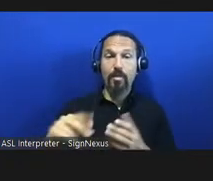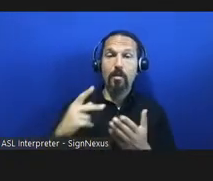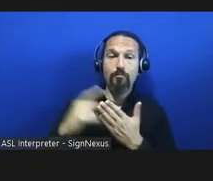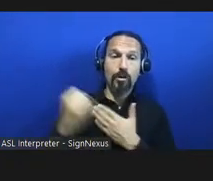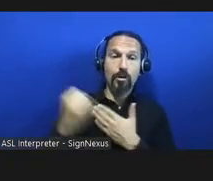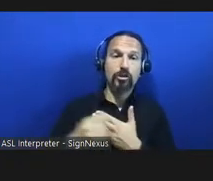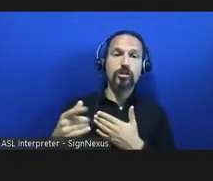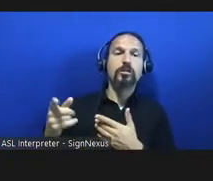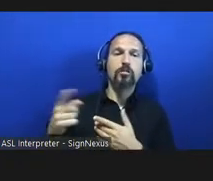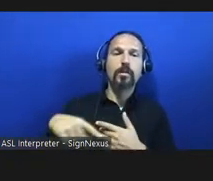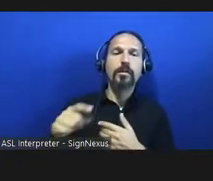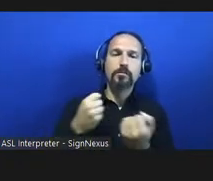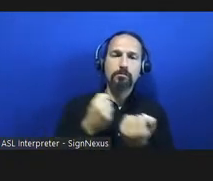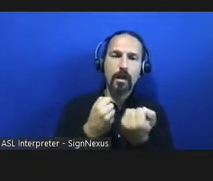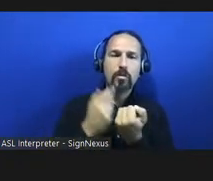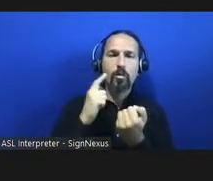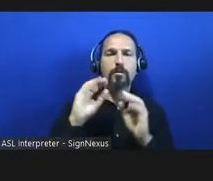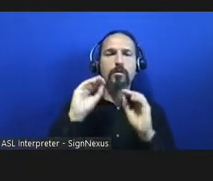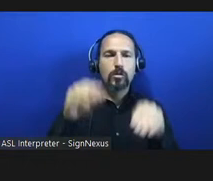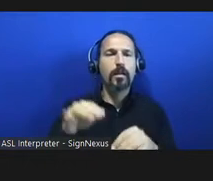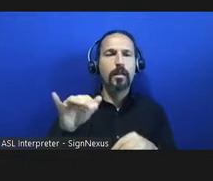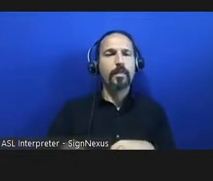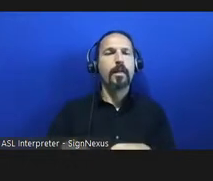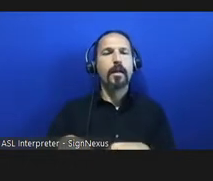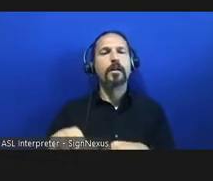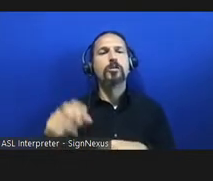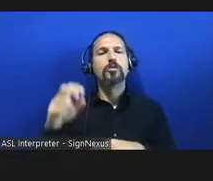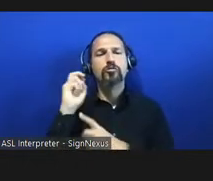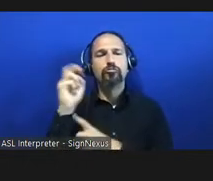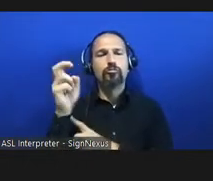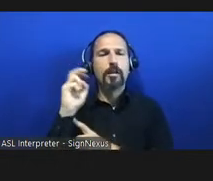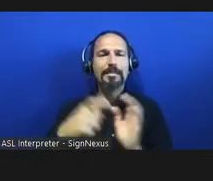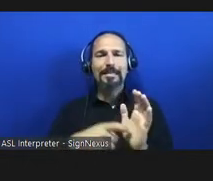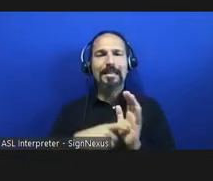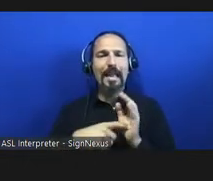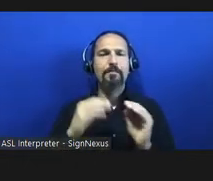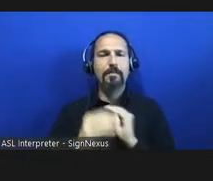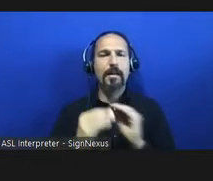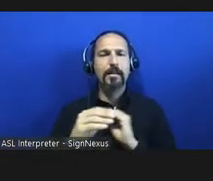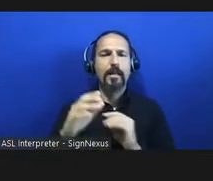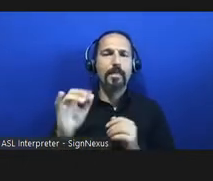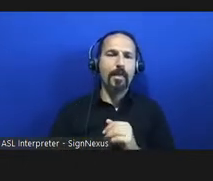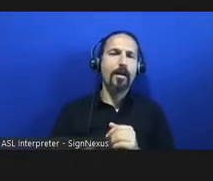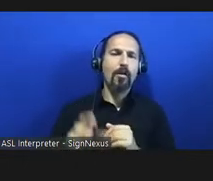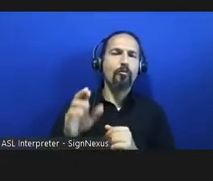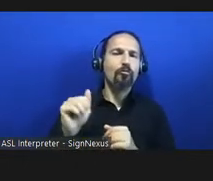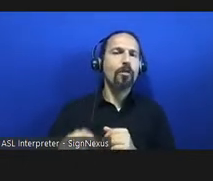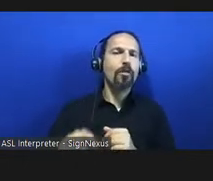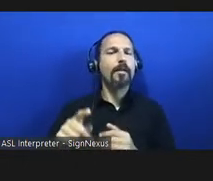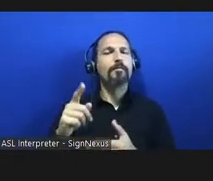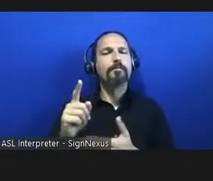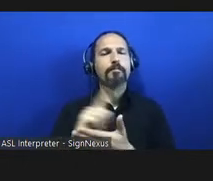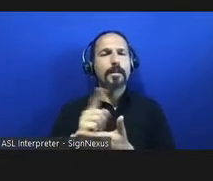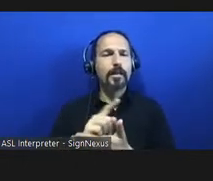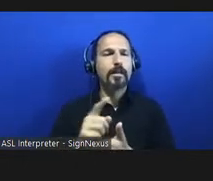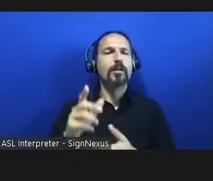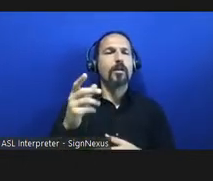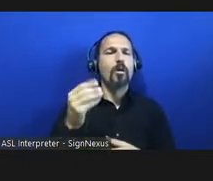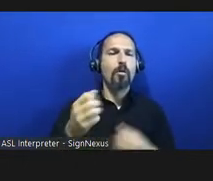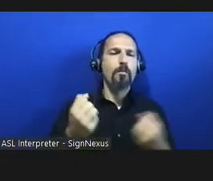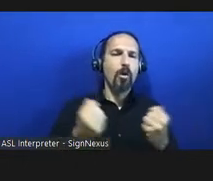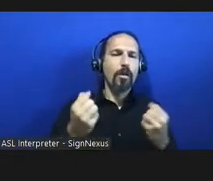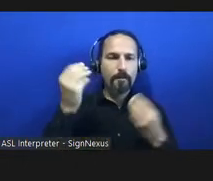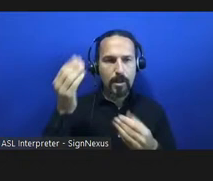project the project sponsors will institute Transportation demand management measures such as ramp metering motorist information or signage